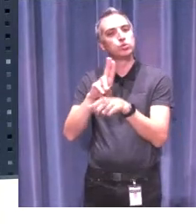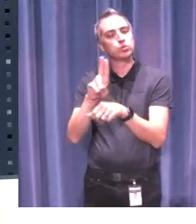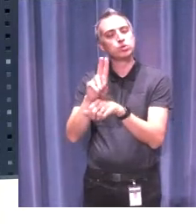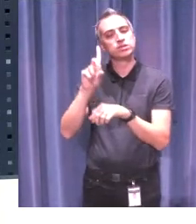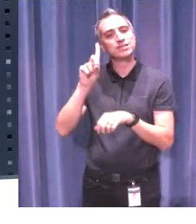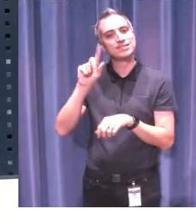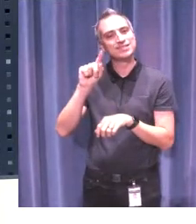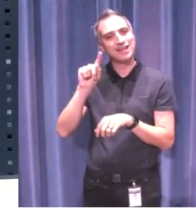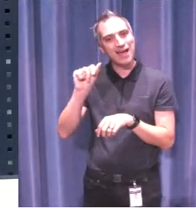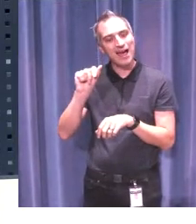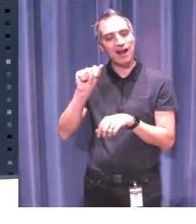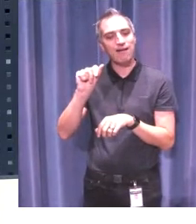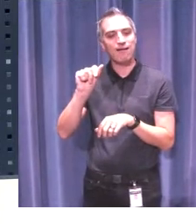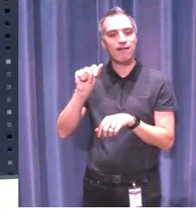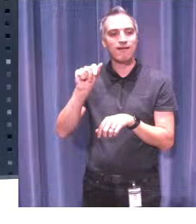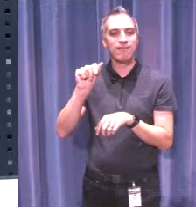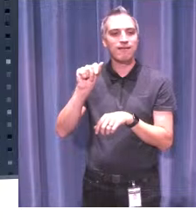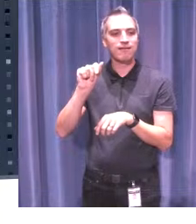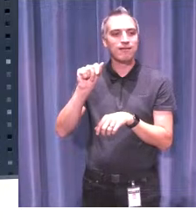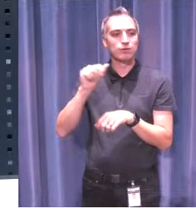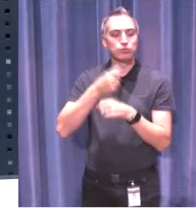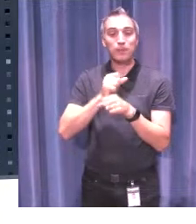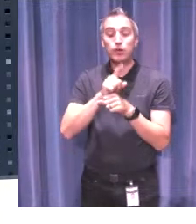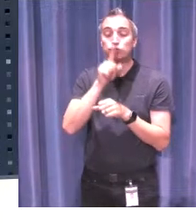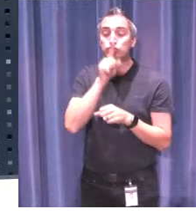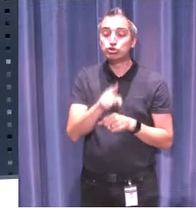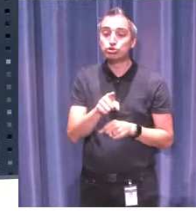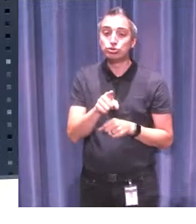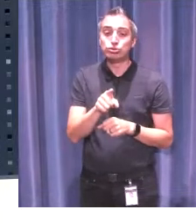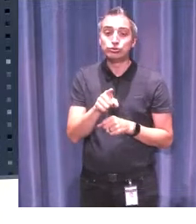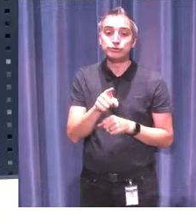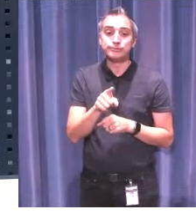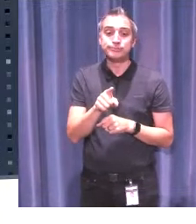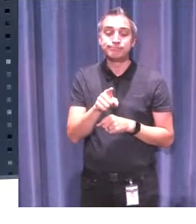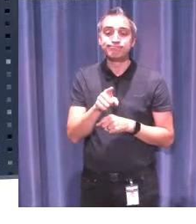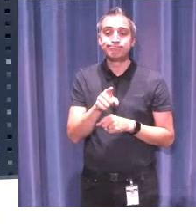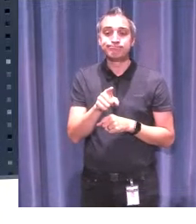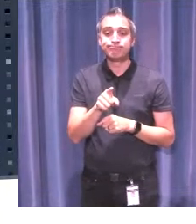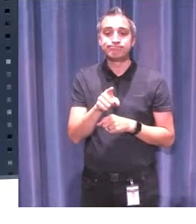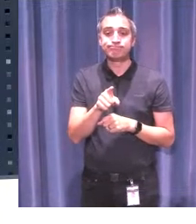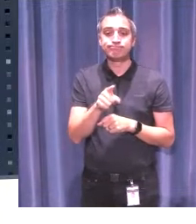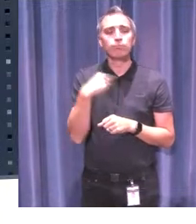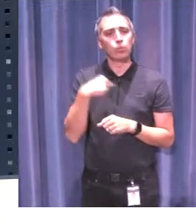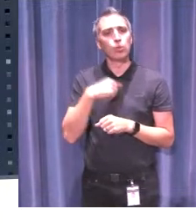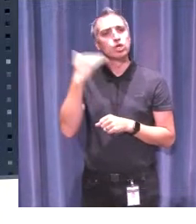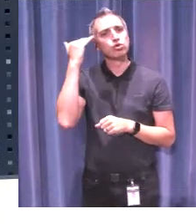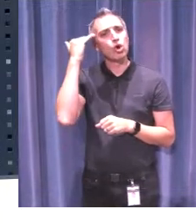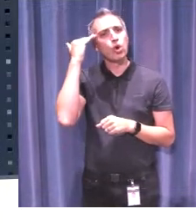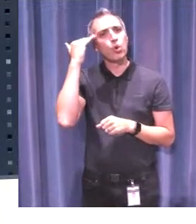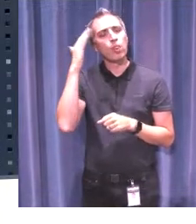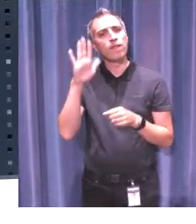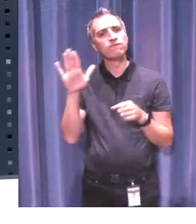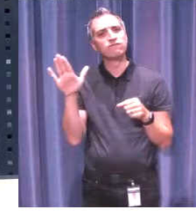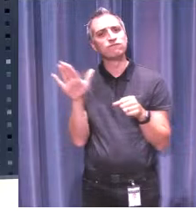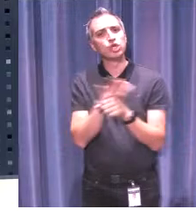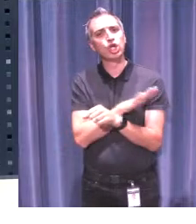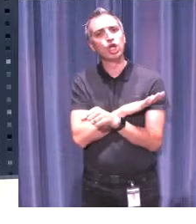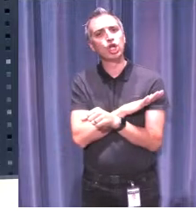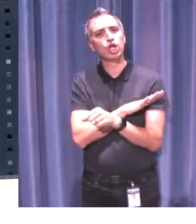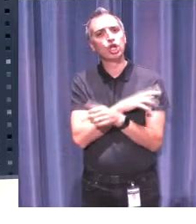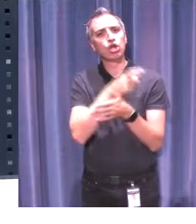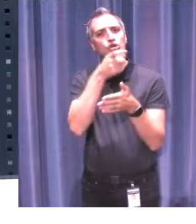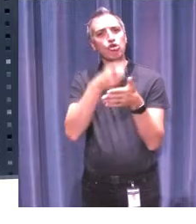data to ensure that that we know the fullness of the